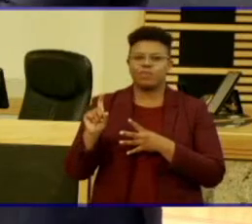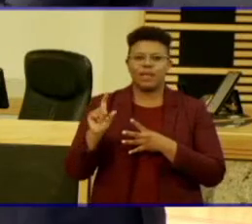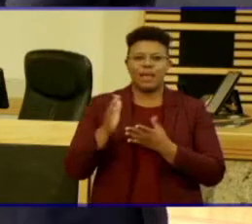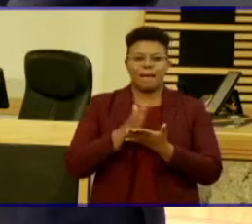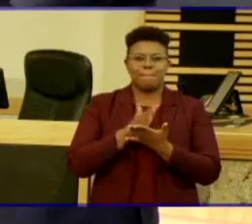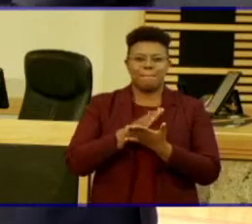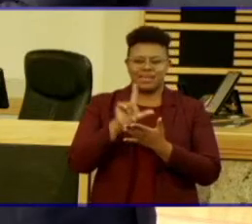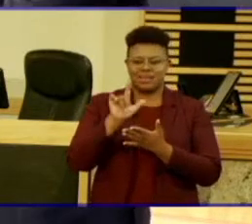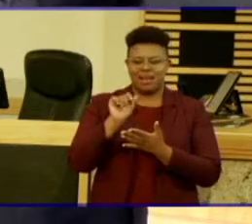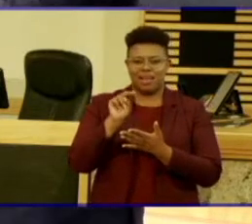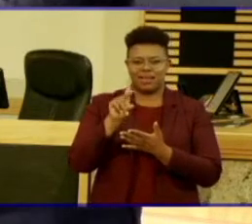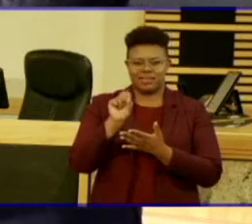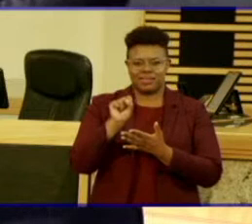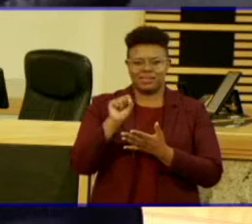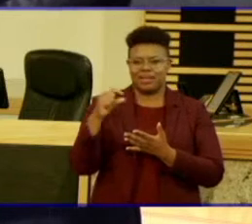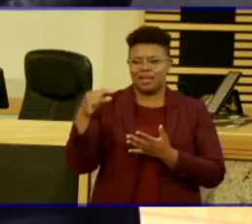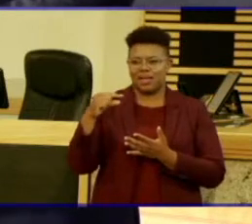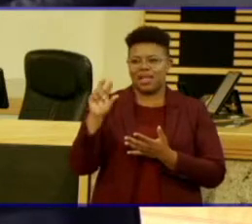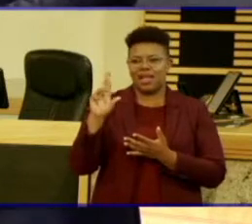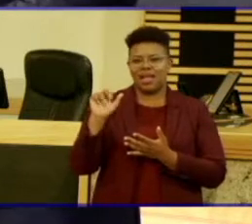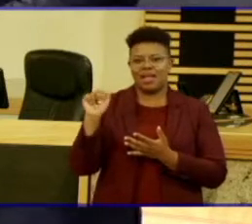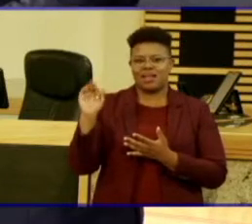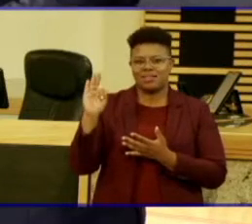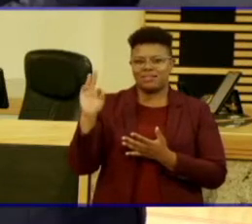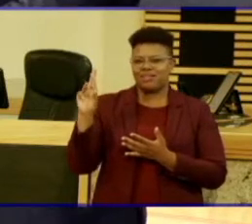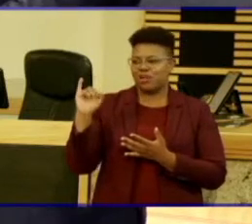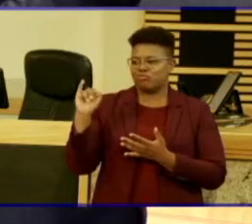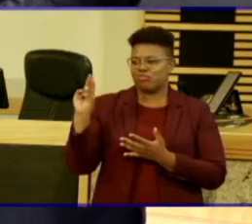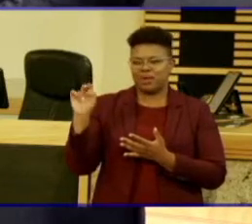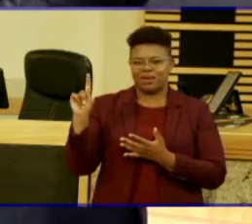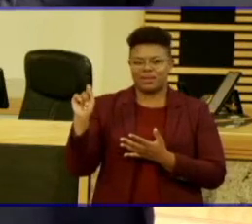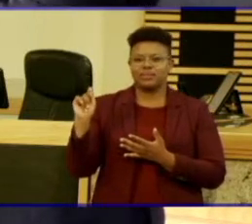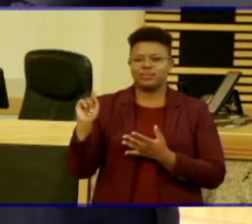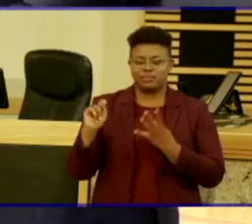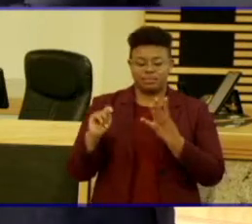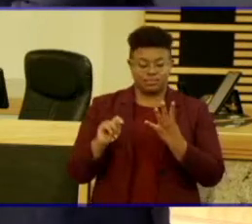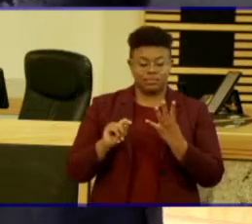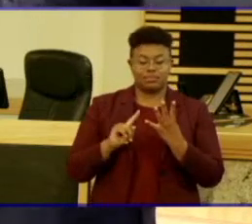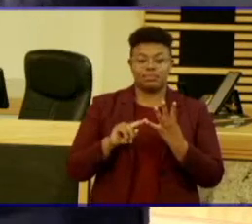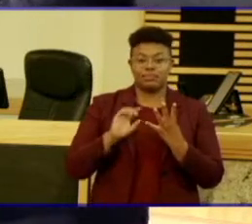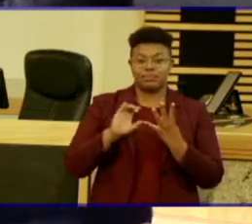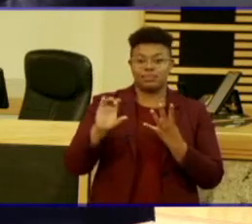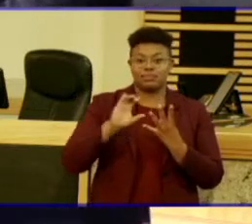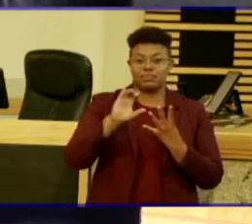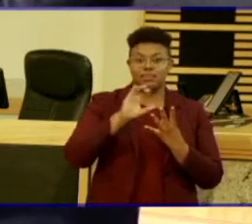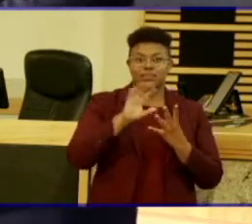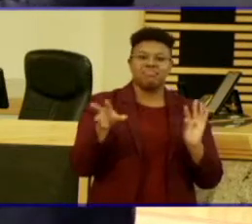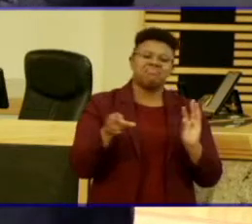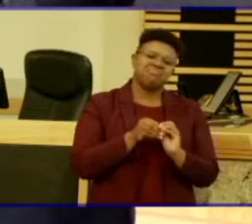Midlands campus eGraafreinet. Ezo colleges zonke imali yazo idibene iphaku